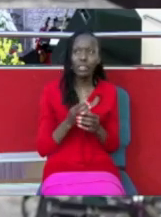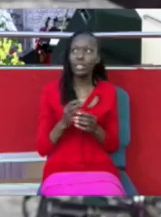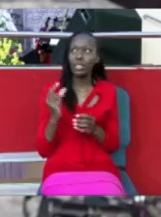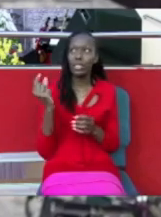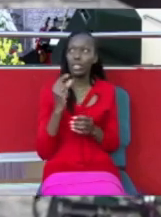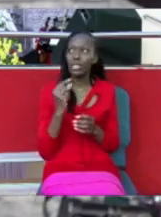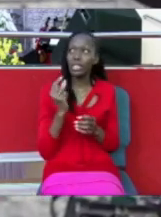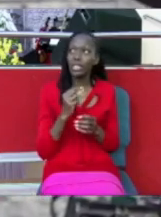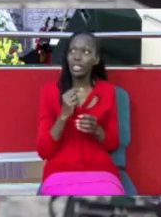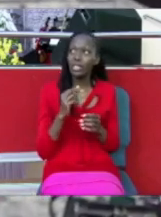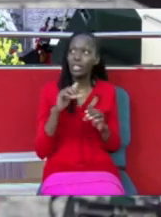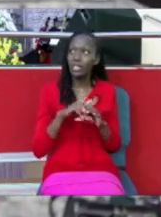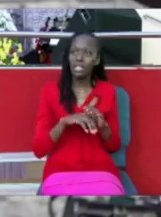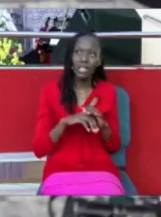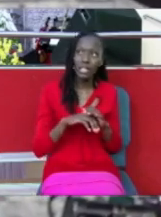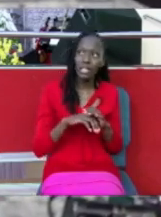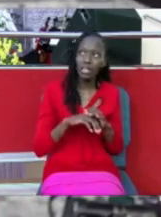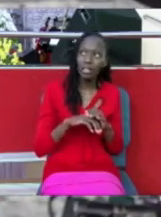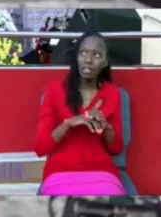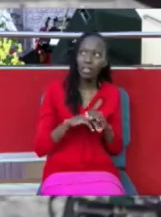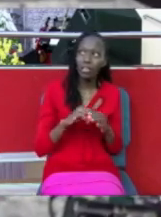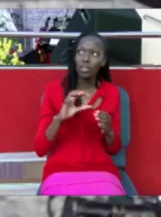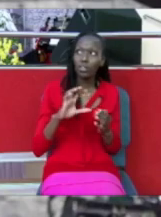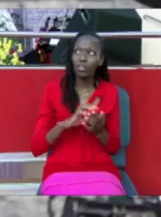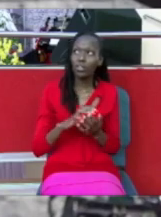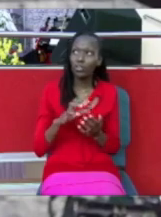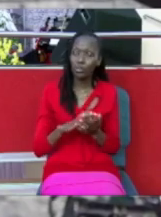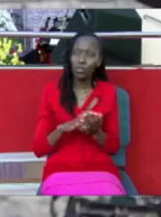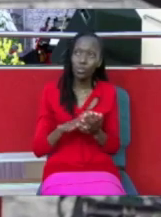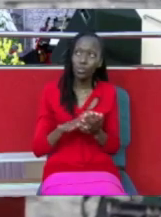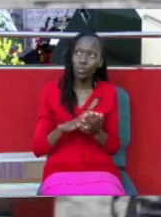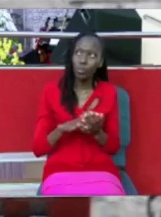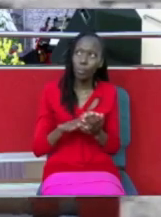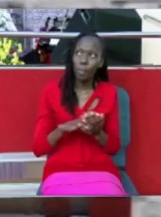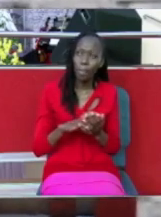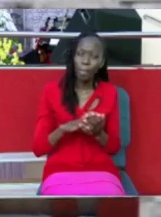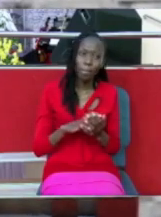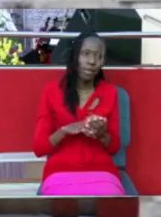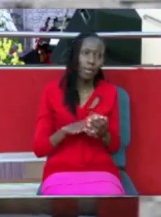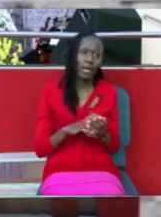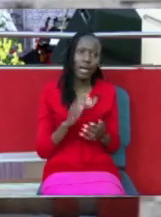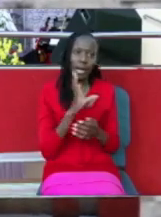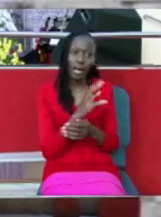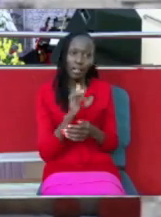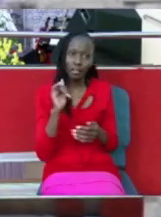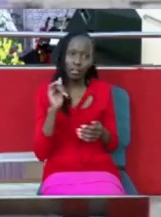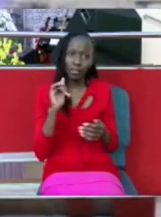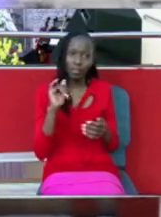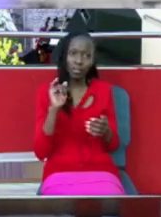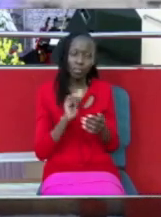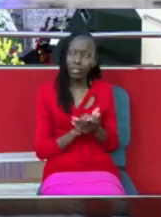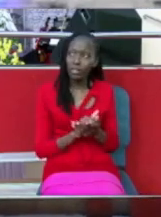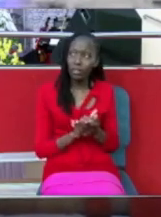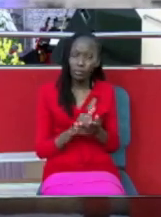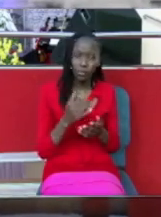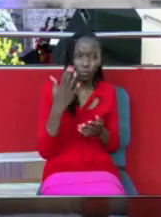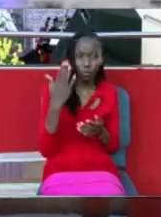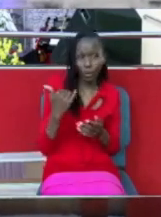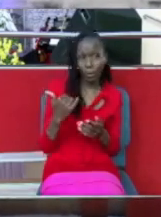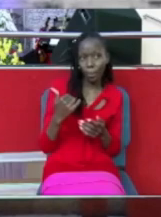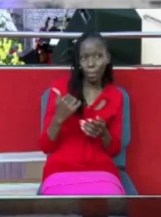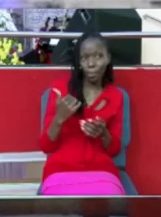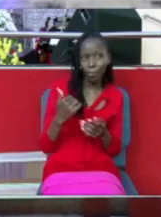season. Sisi tutakuwa kijani kibichi wakati wa majira na nje ya majira. Na niko hapa niweze kukudhibitisha.